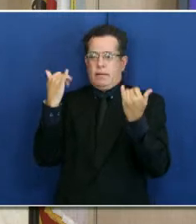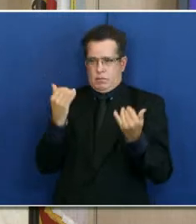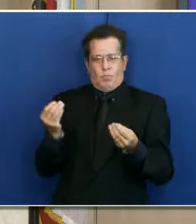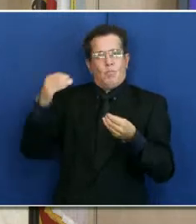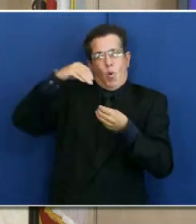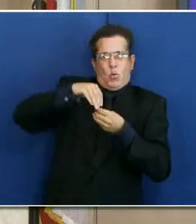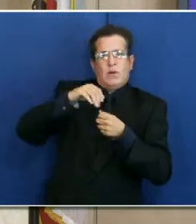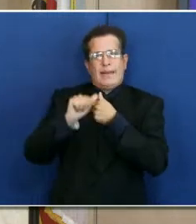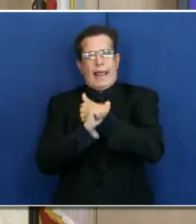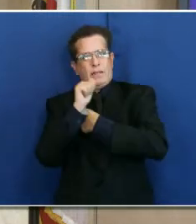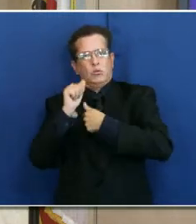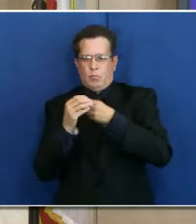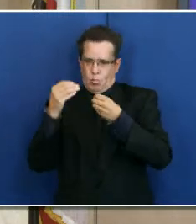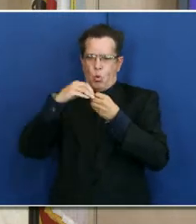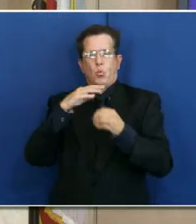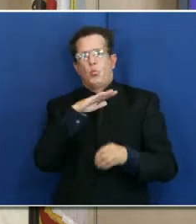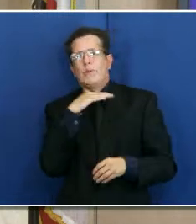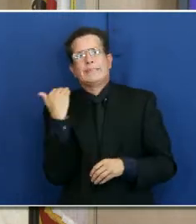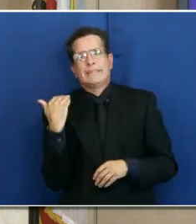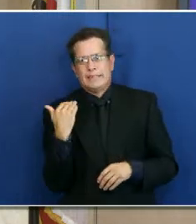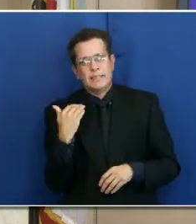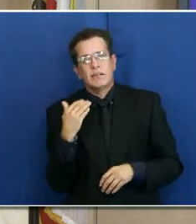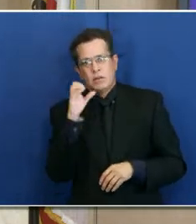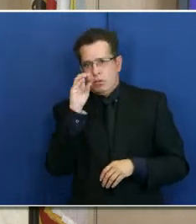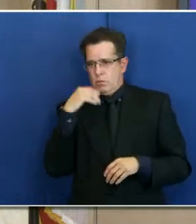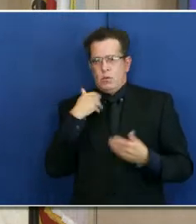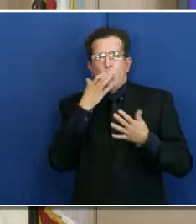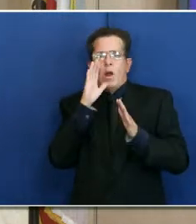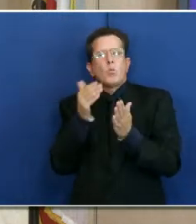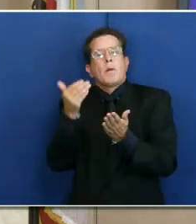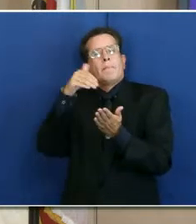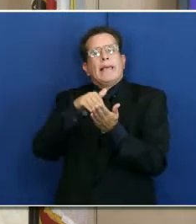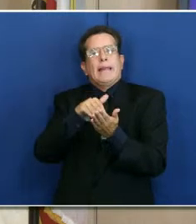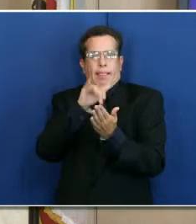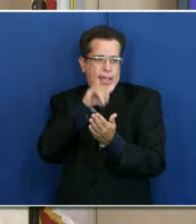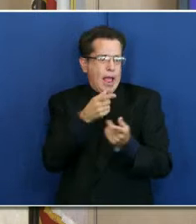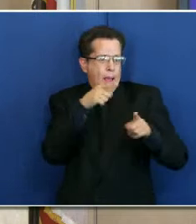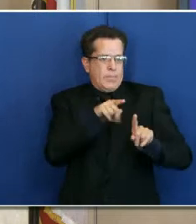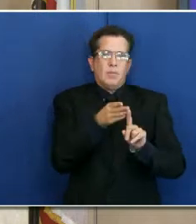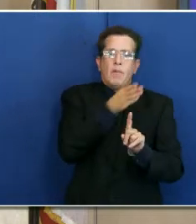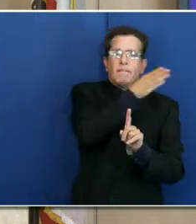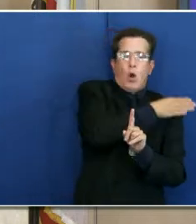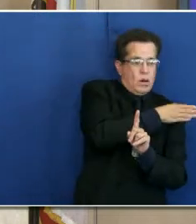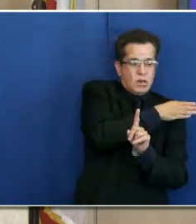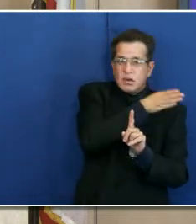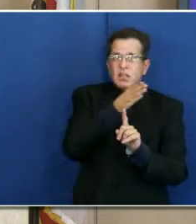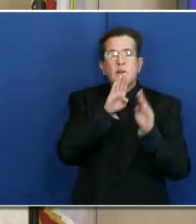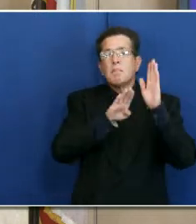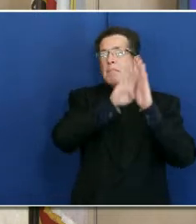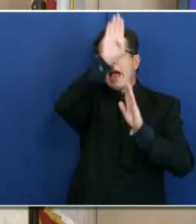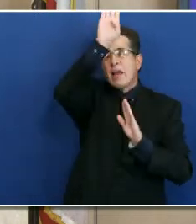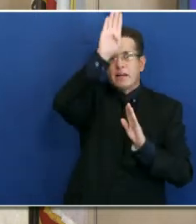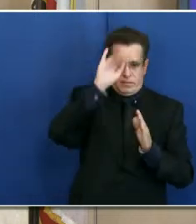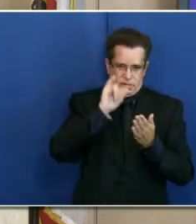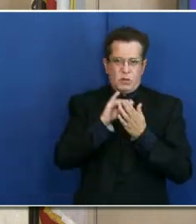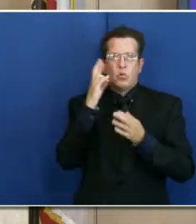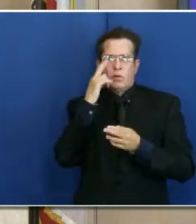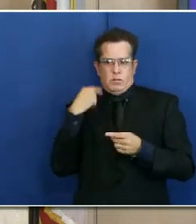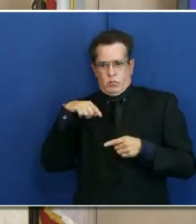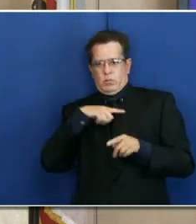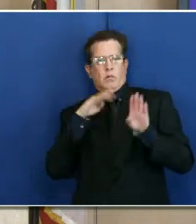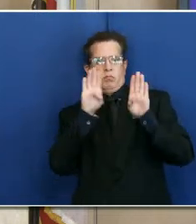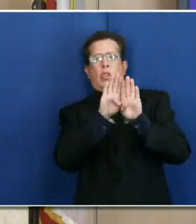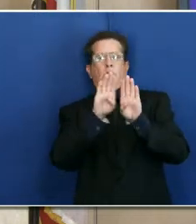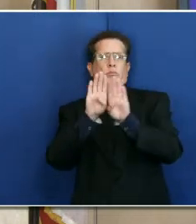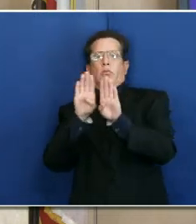danger. So for us to not repeat what happened with the significant spike which required additional